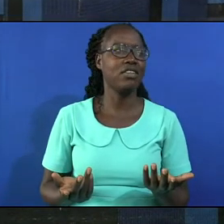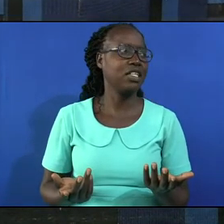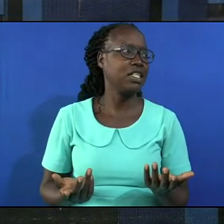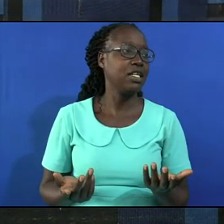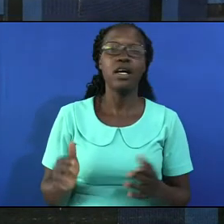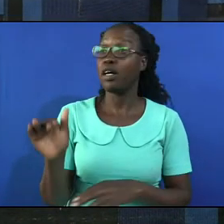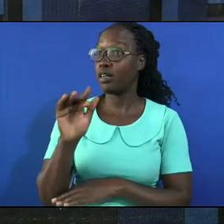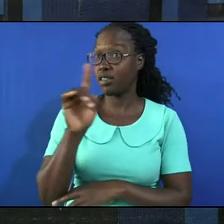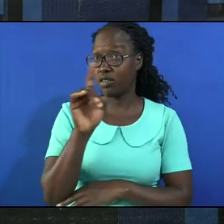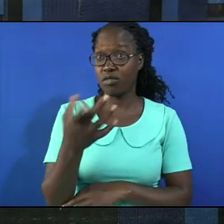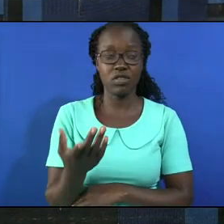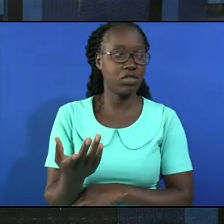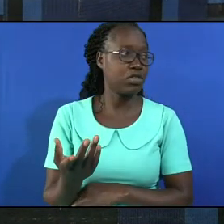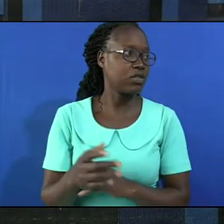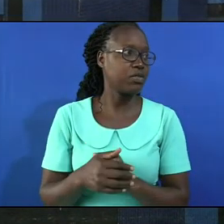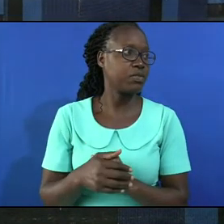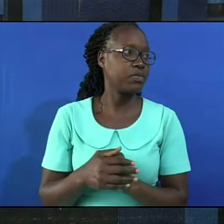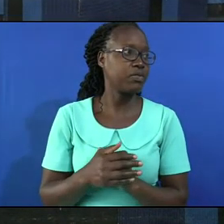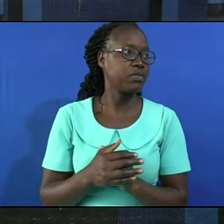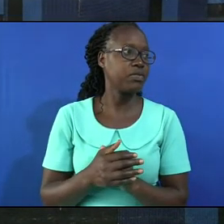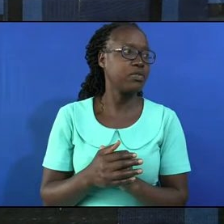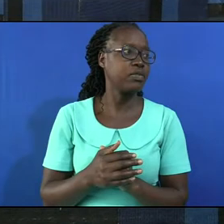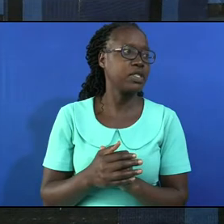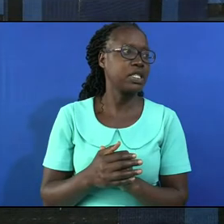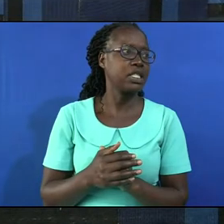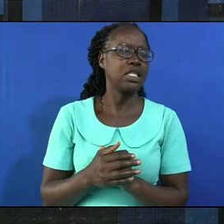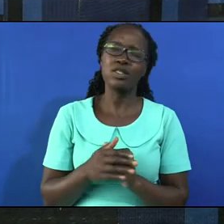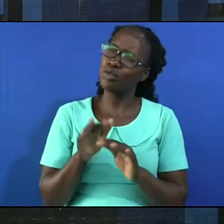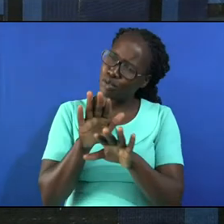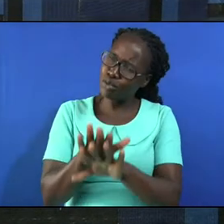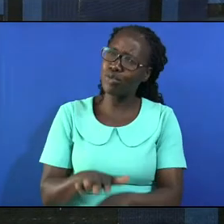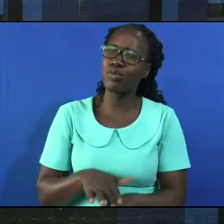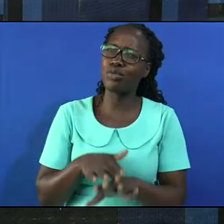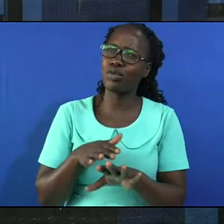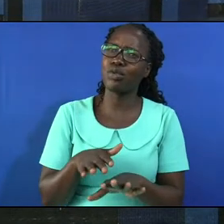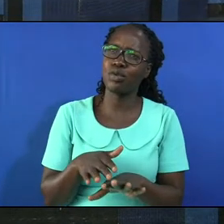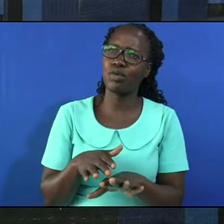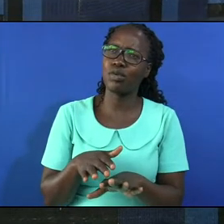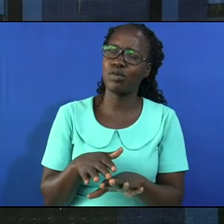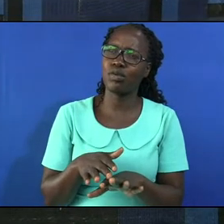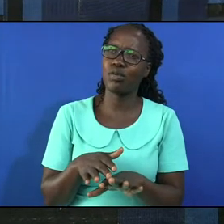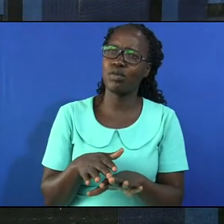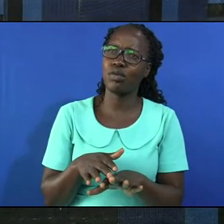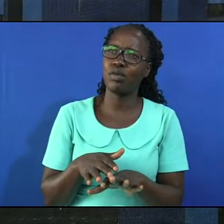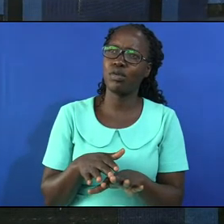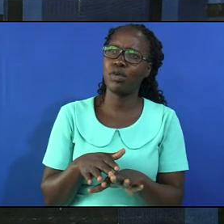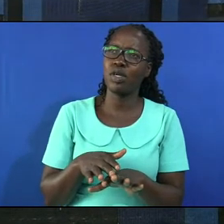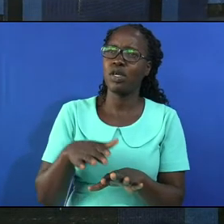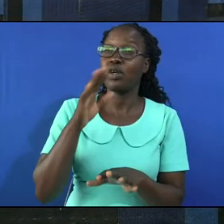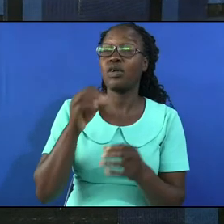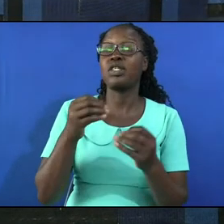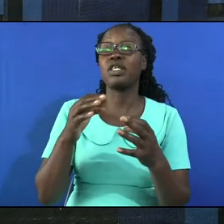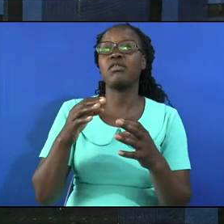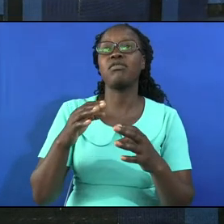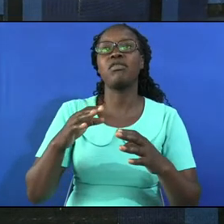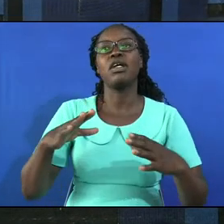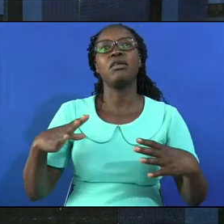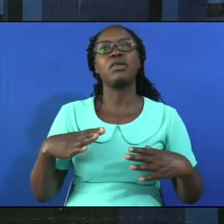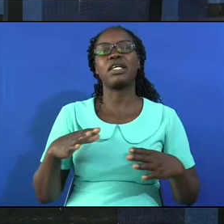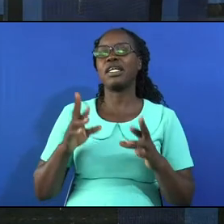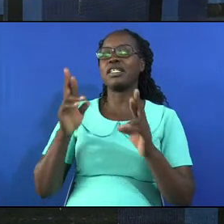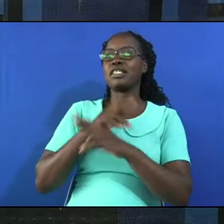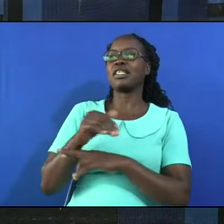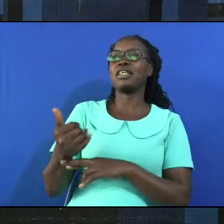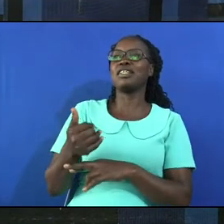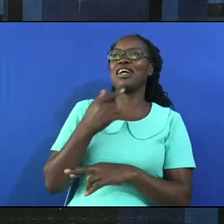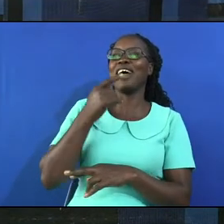Now I'm just asking, how many lessons do you want to be given in life? Can't you slow down? God even gave you a break and rested the other one